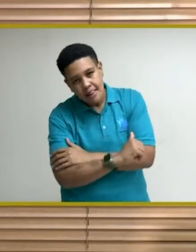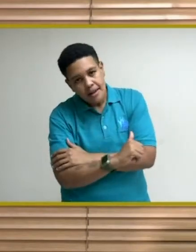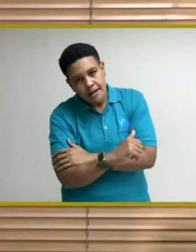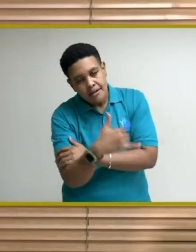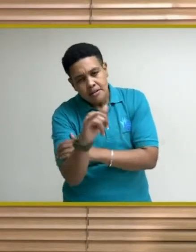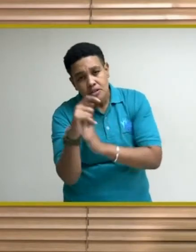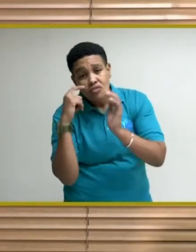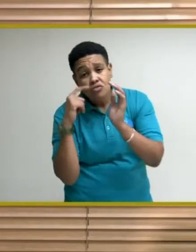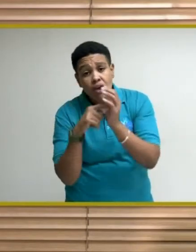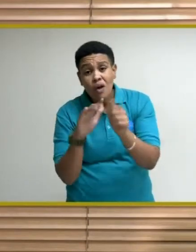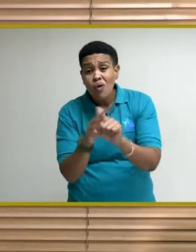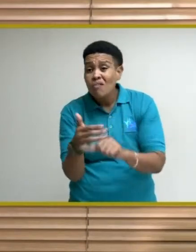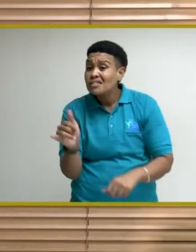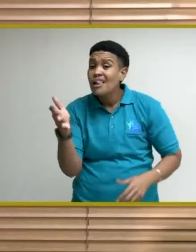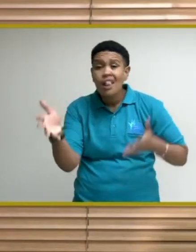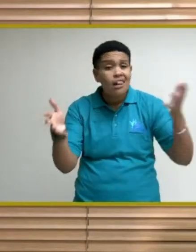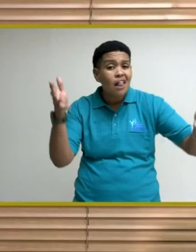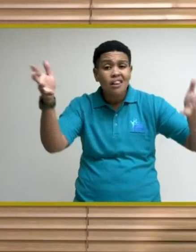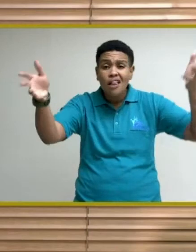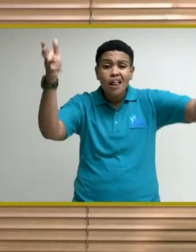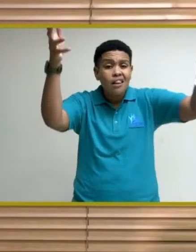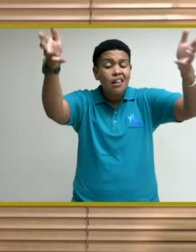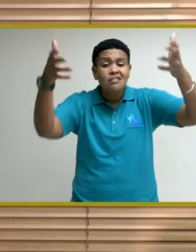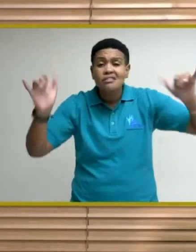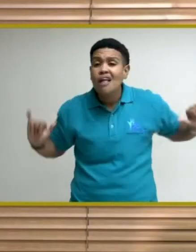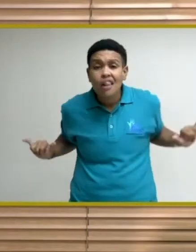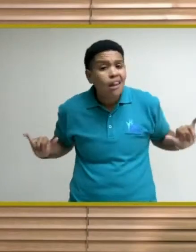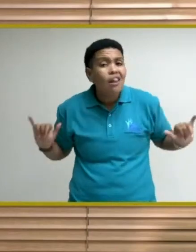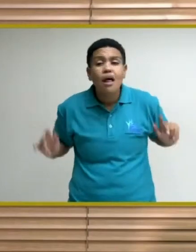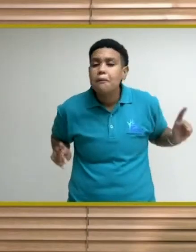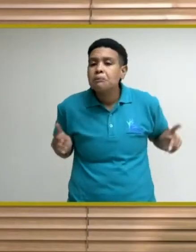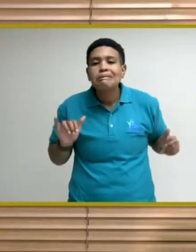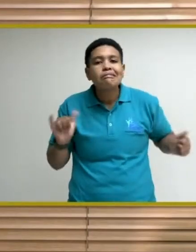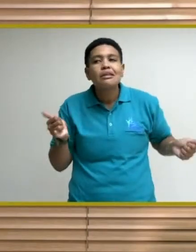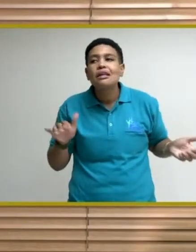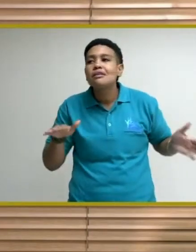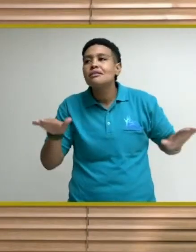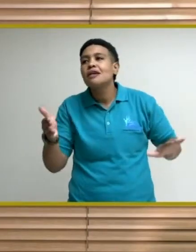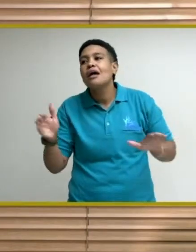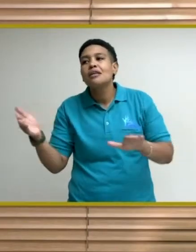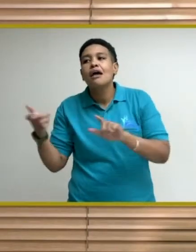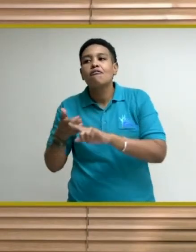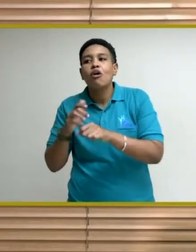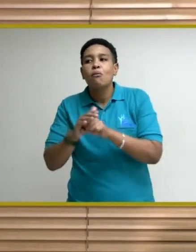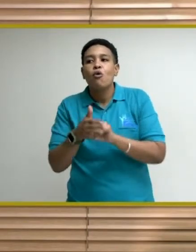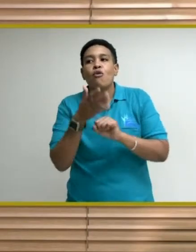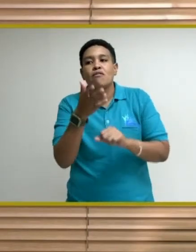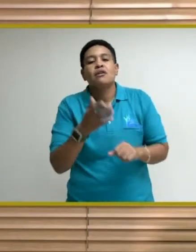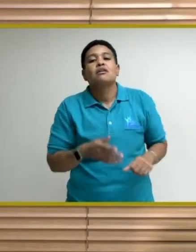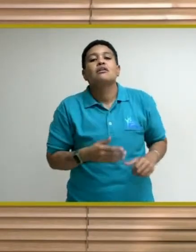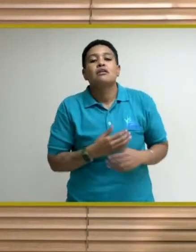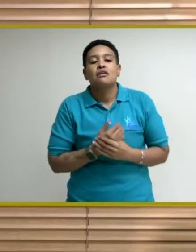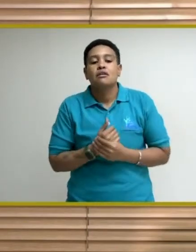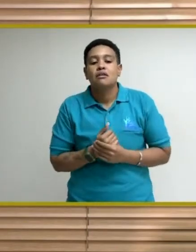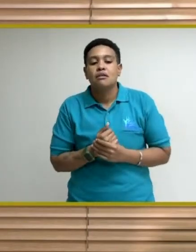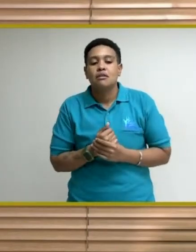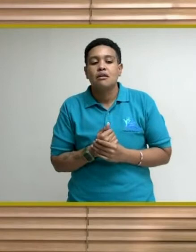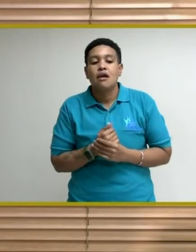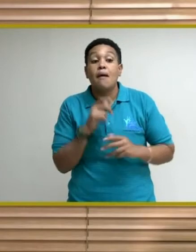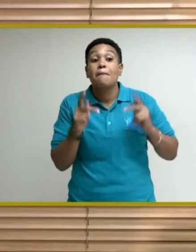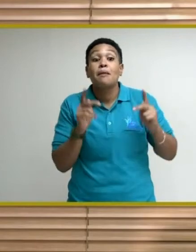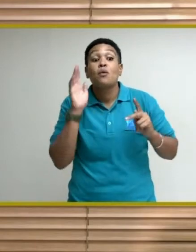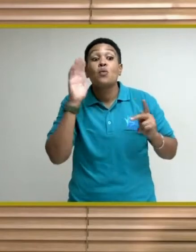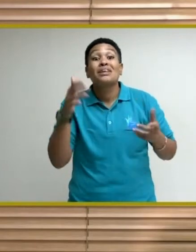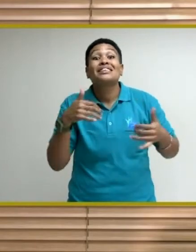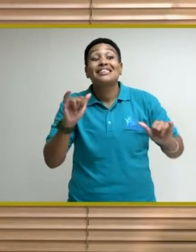COVID is still very much out there, and that people are still dying from COVID. And people will still die